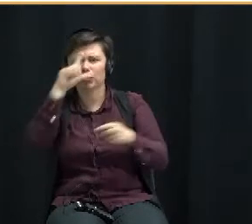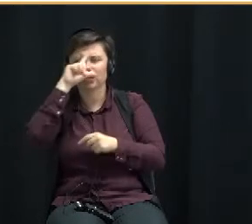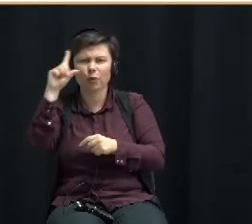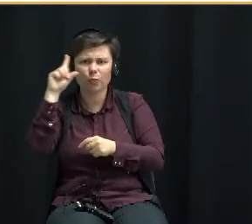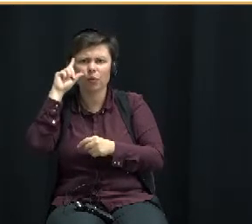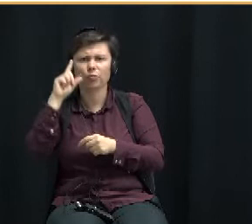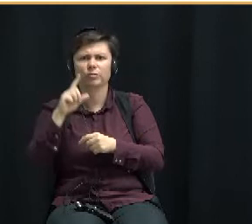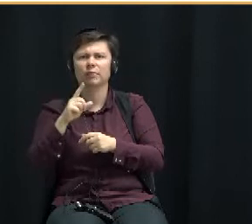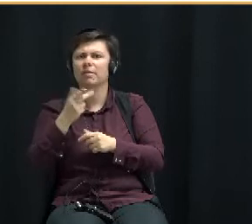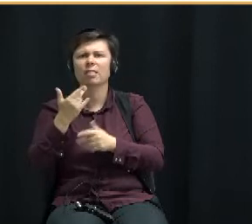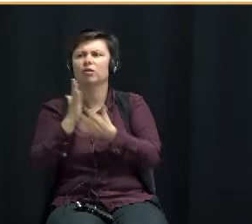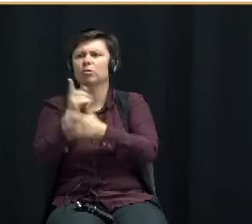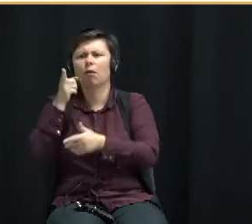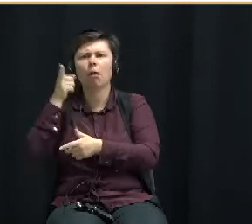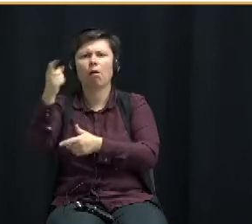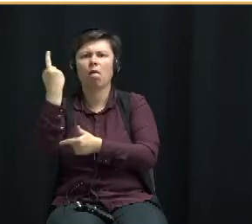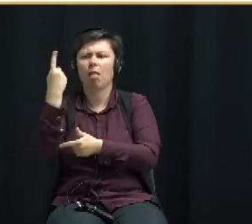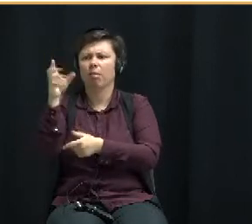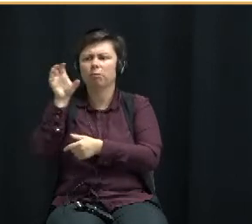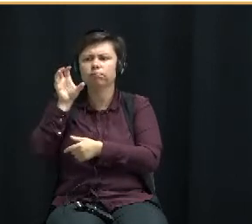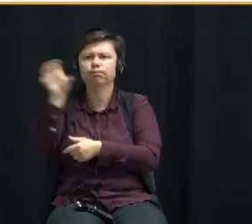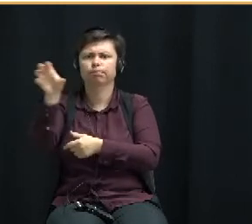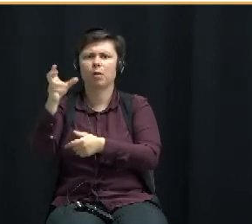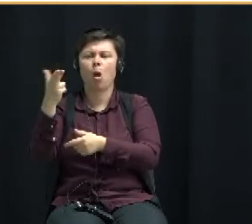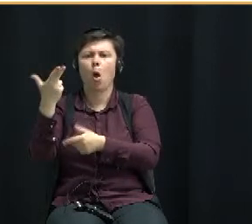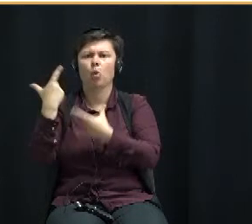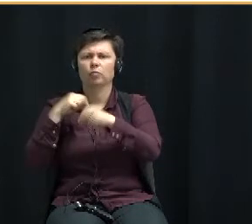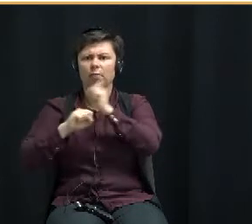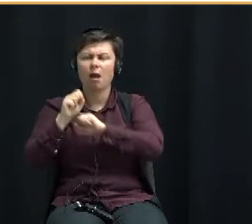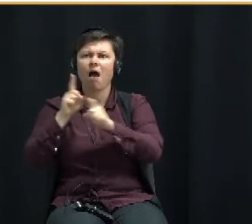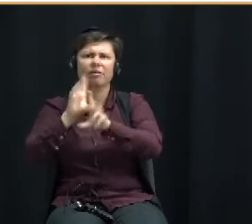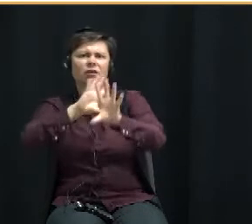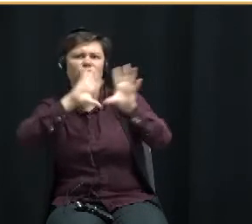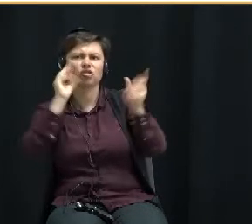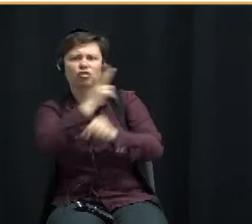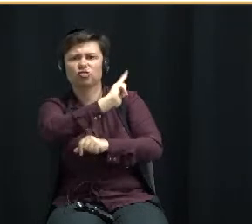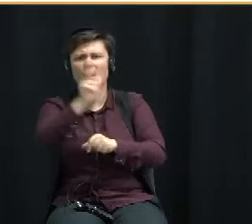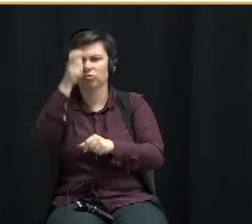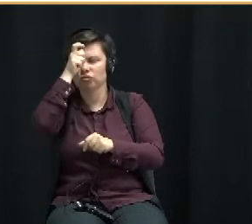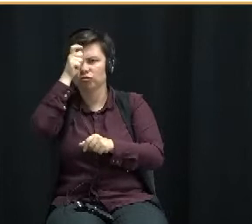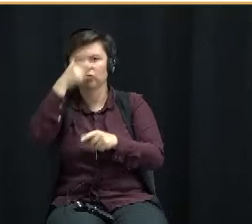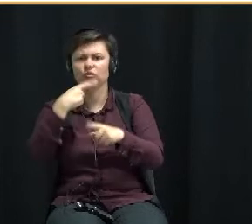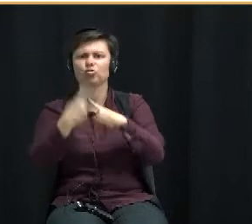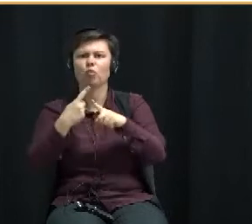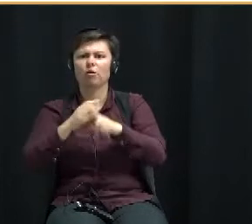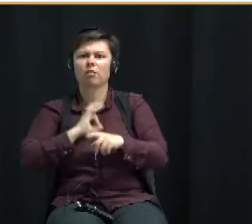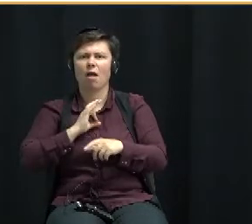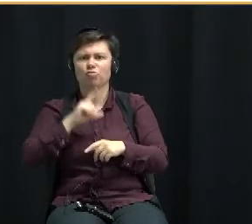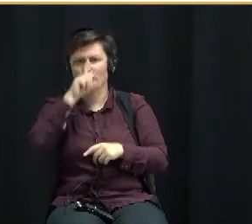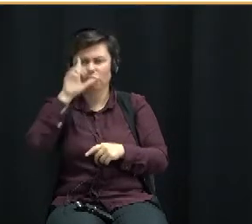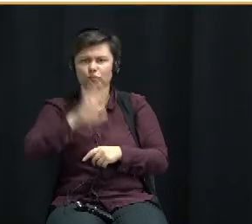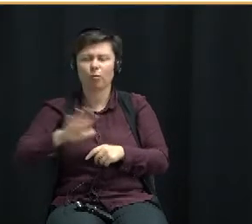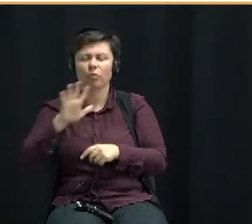disability, but older people, but also children, and people with cultural diversity,